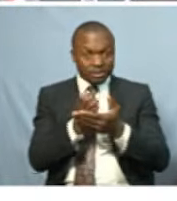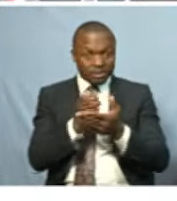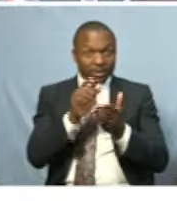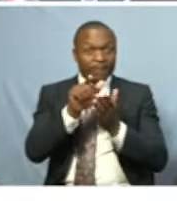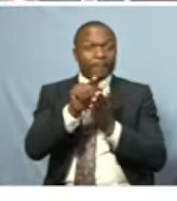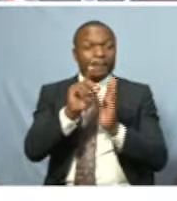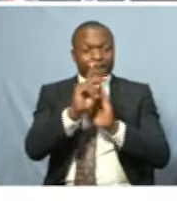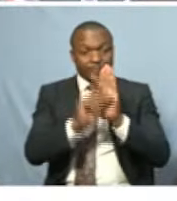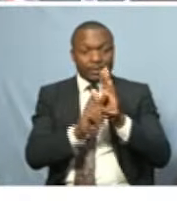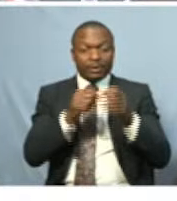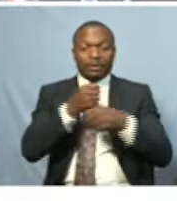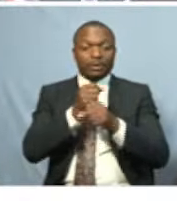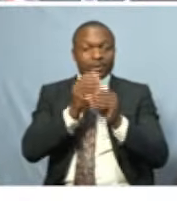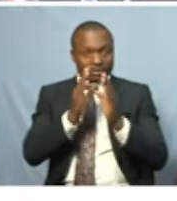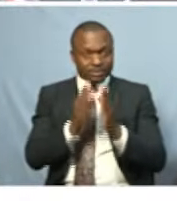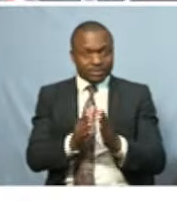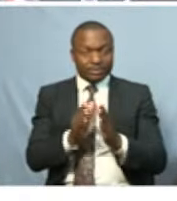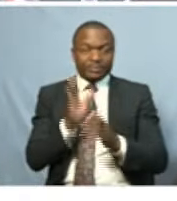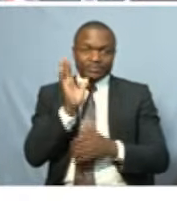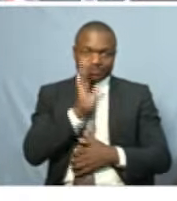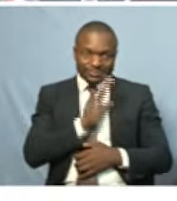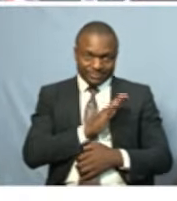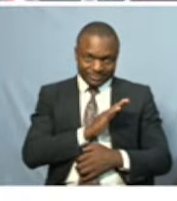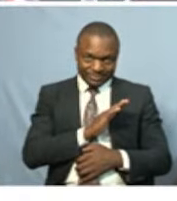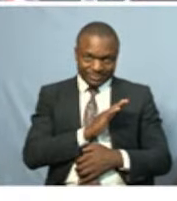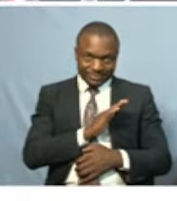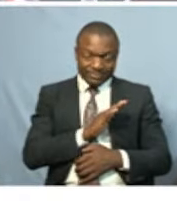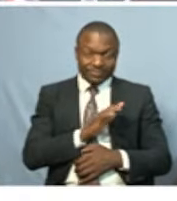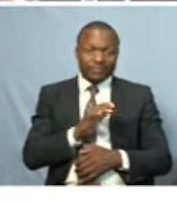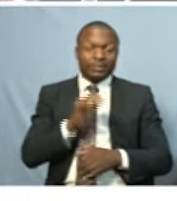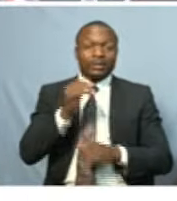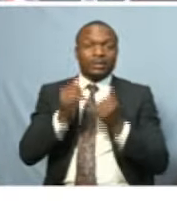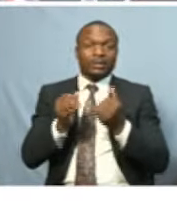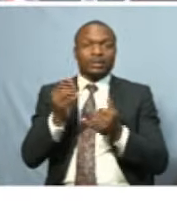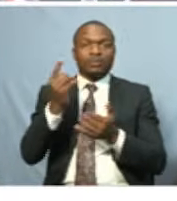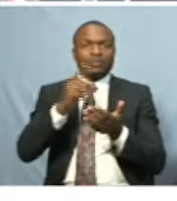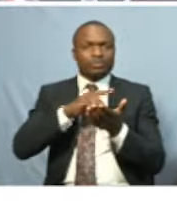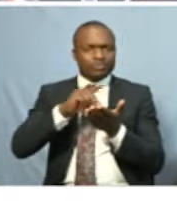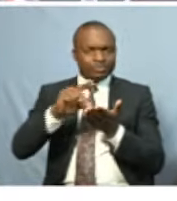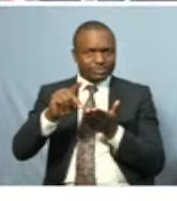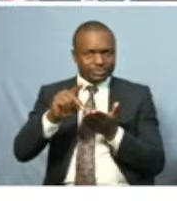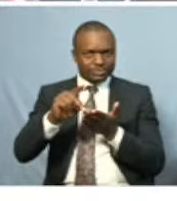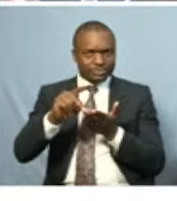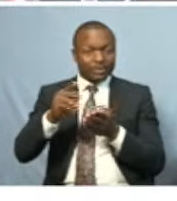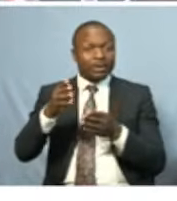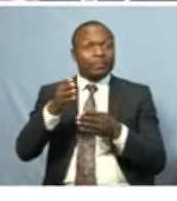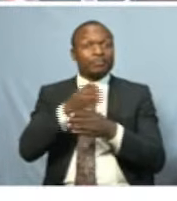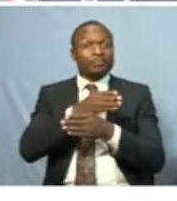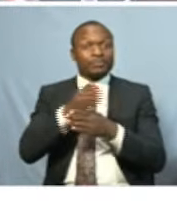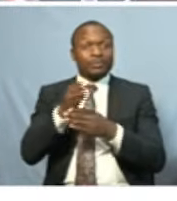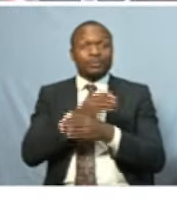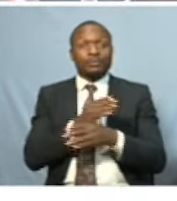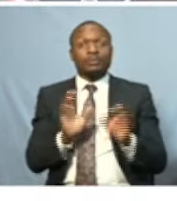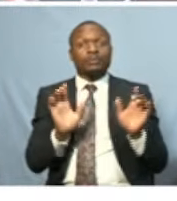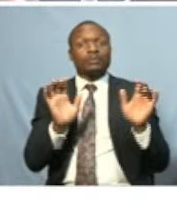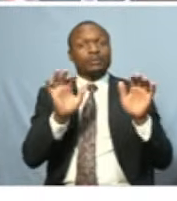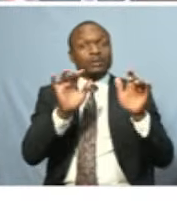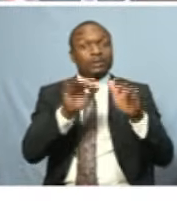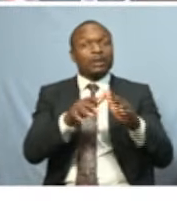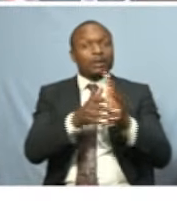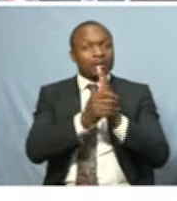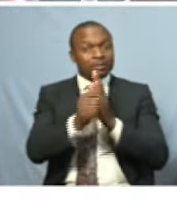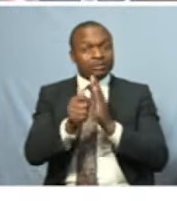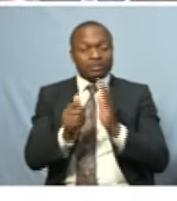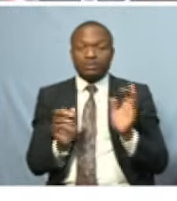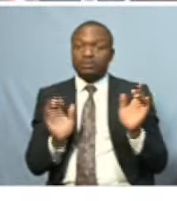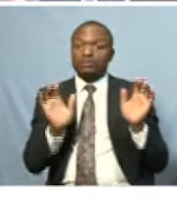themselves. And we have just done that. The last 1 week, we had the entrepreneurship fair, we had the careers fair, we have